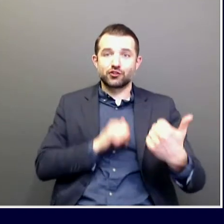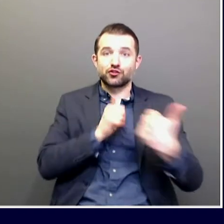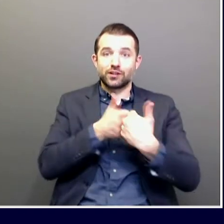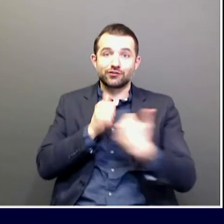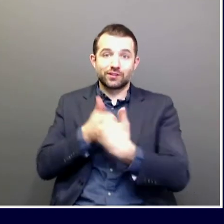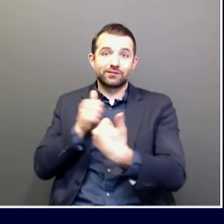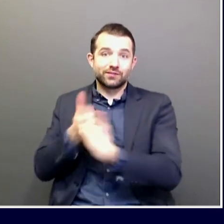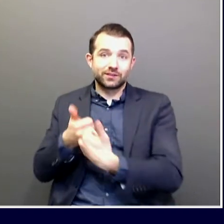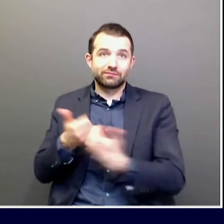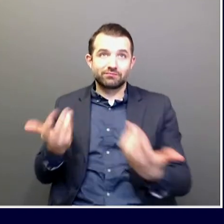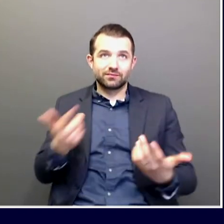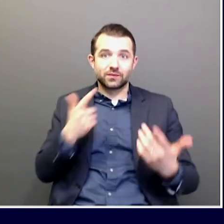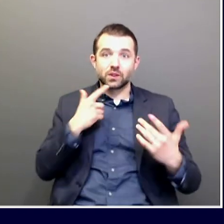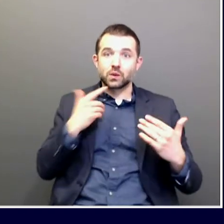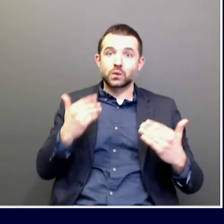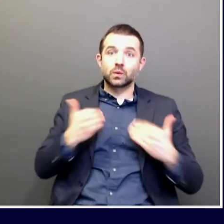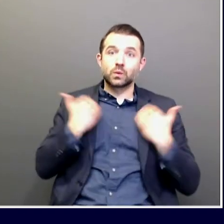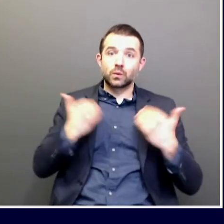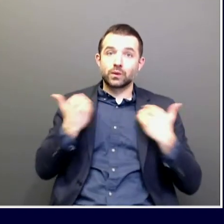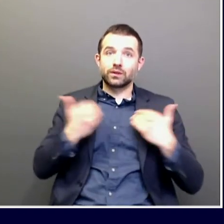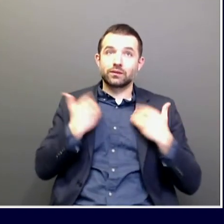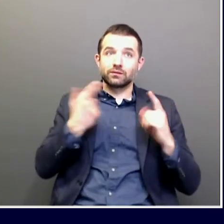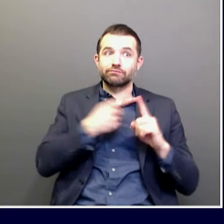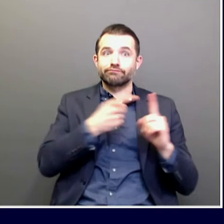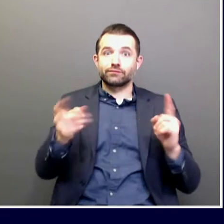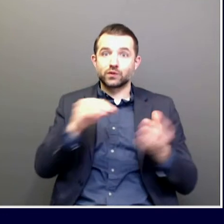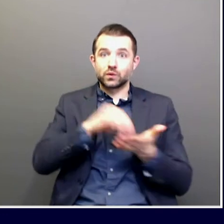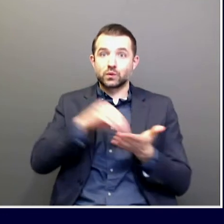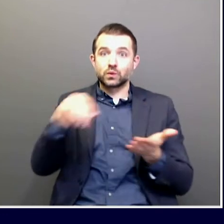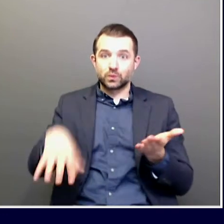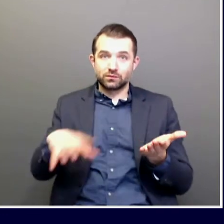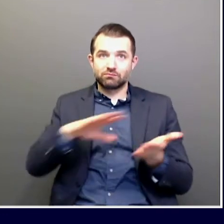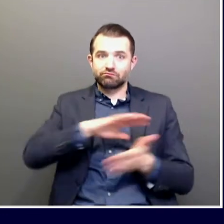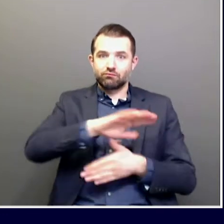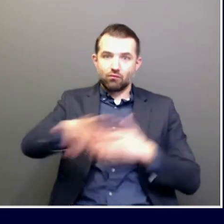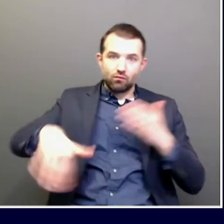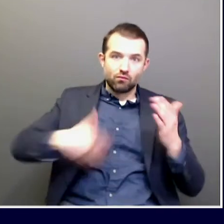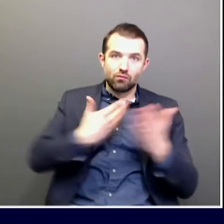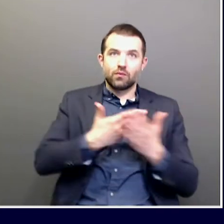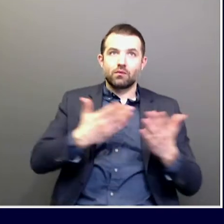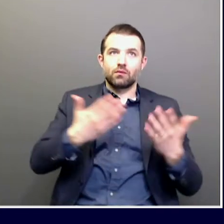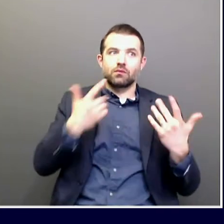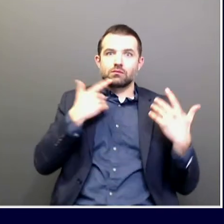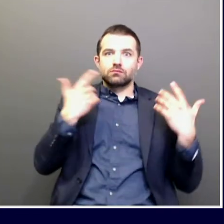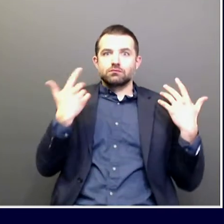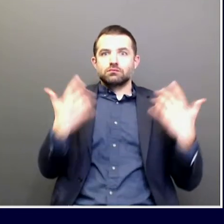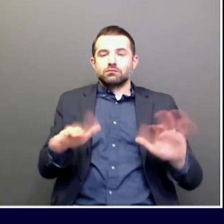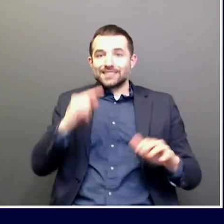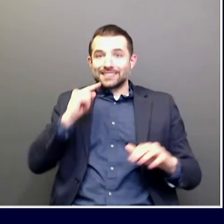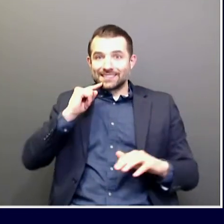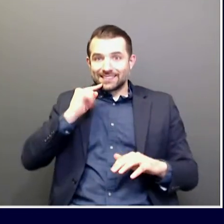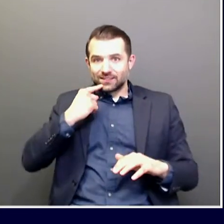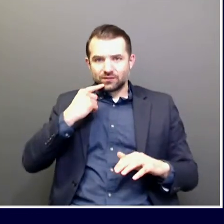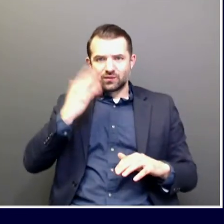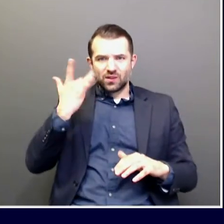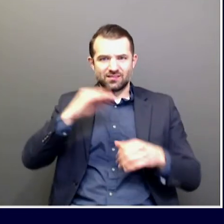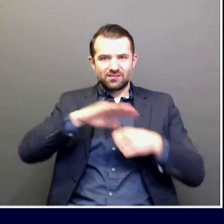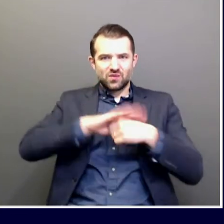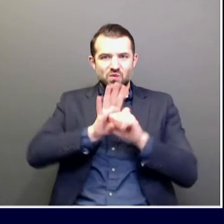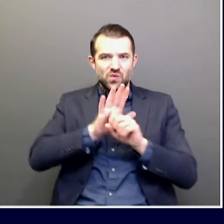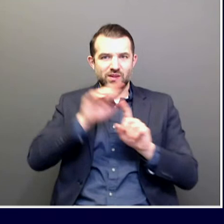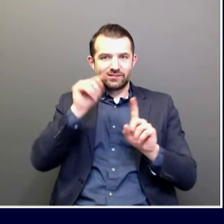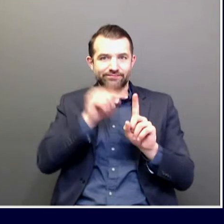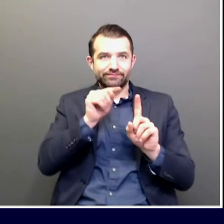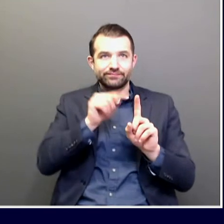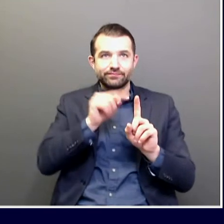kids has been significant. That's why we've been partnering with the Department of Education to try to figure out